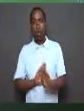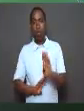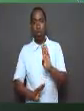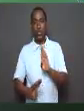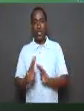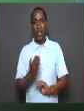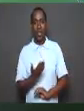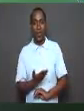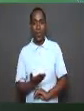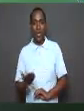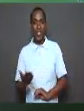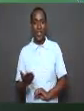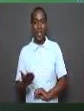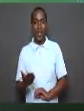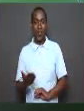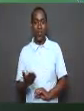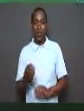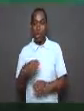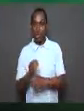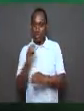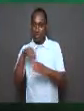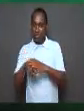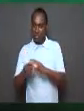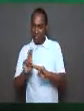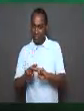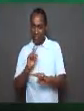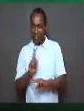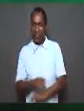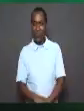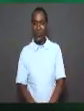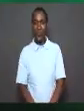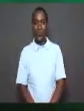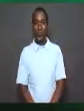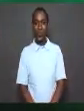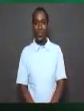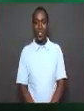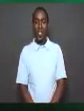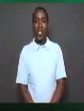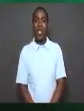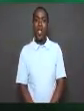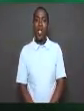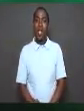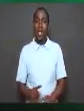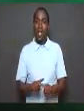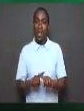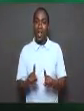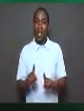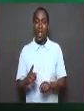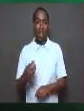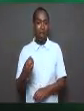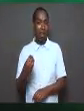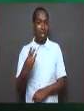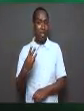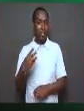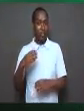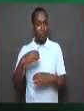material of the specimen. Unlike a light microscope, you do